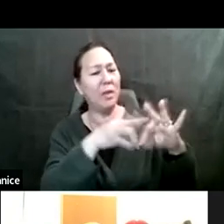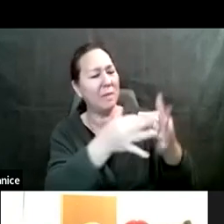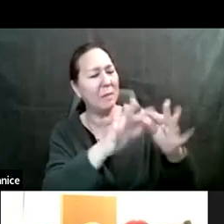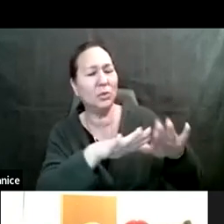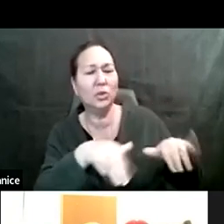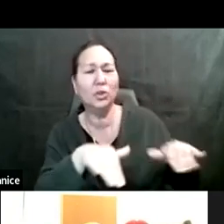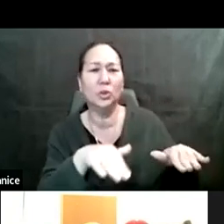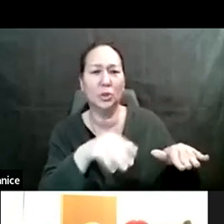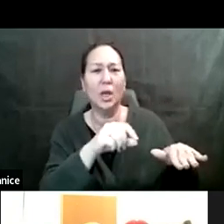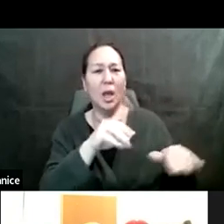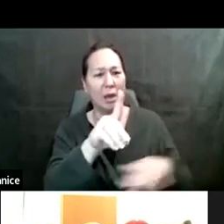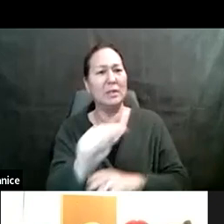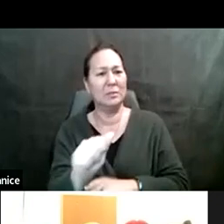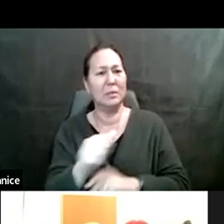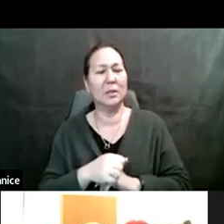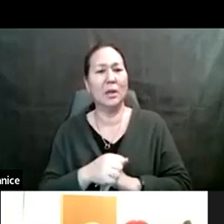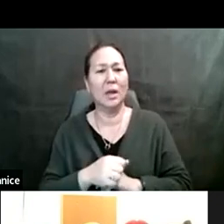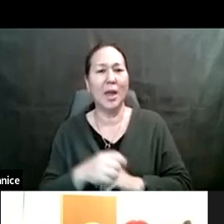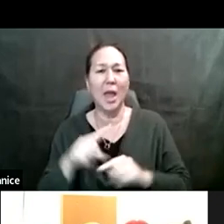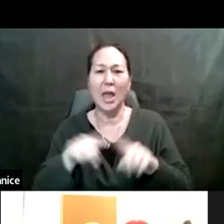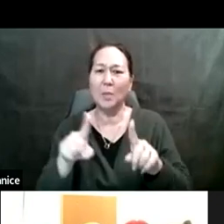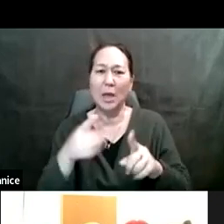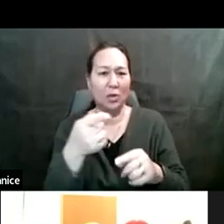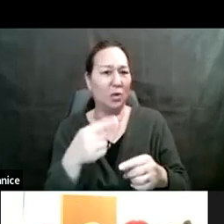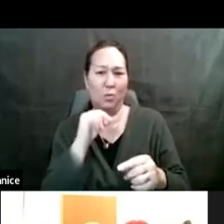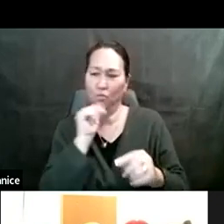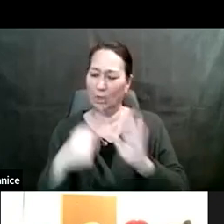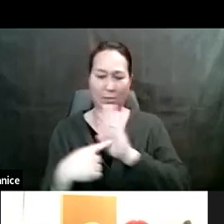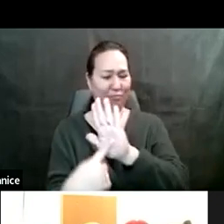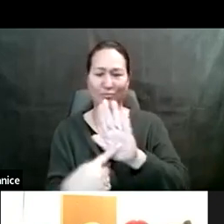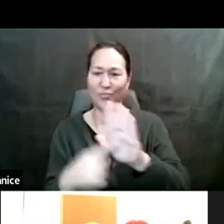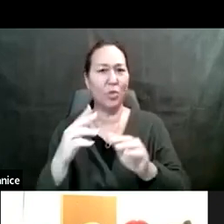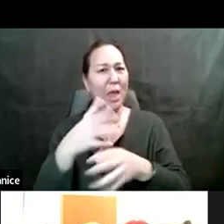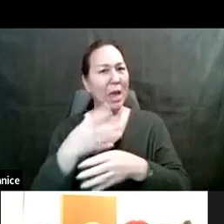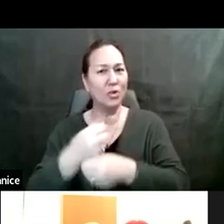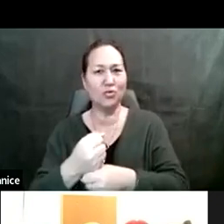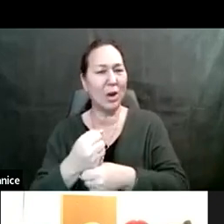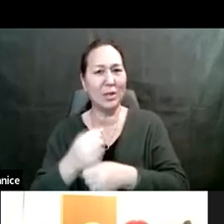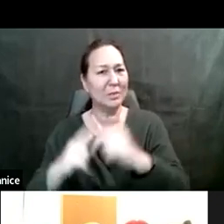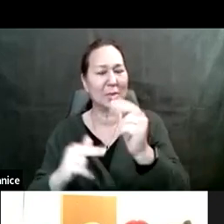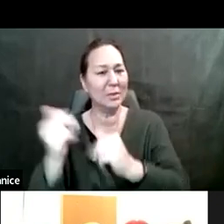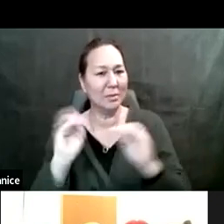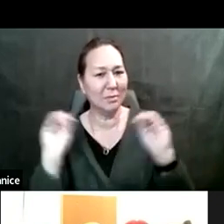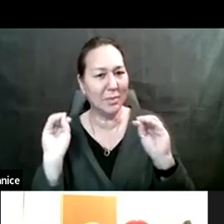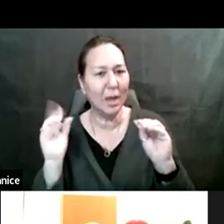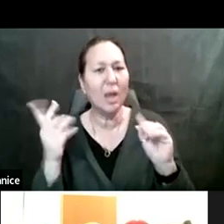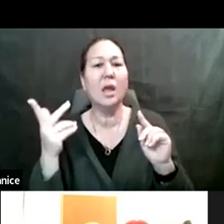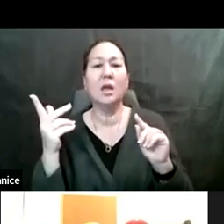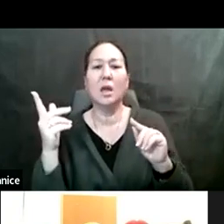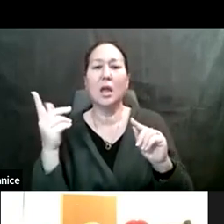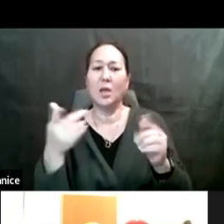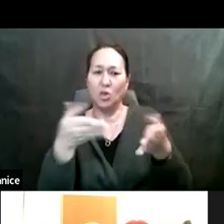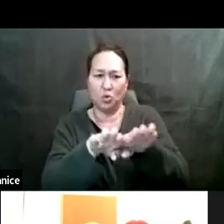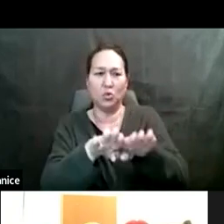supposed commitment to transparency and Trust building the schools who have been threatened and closed have been schools with large populations